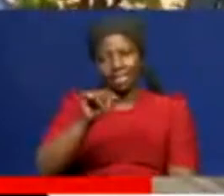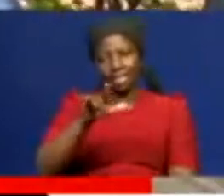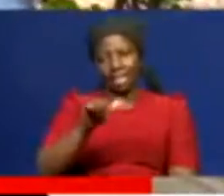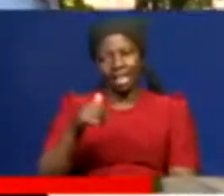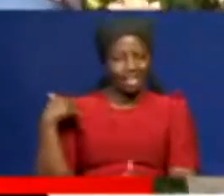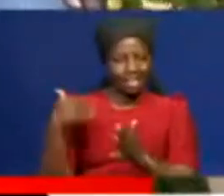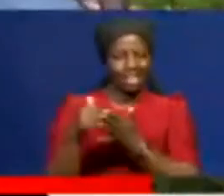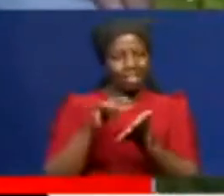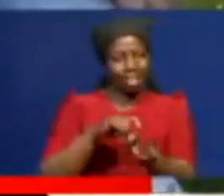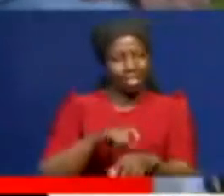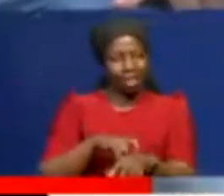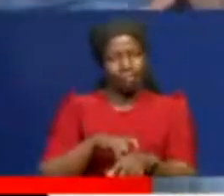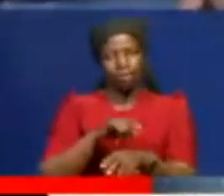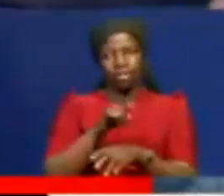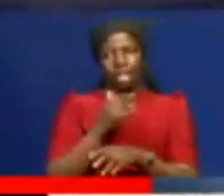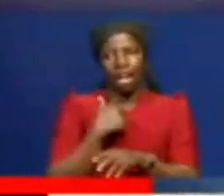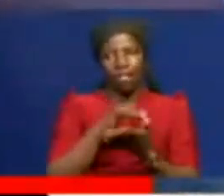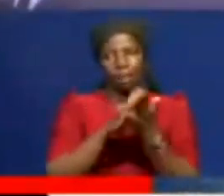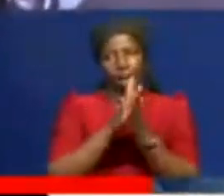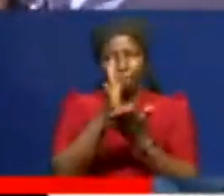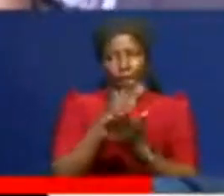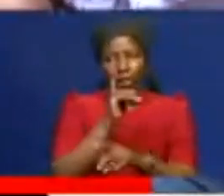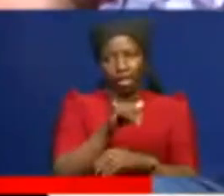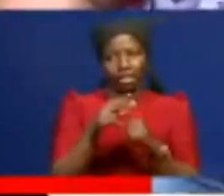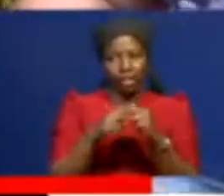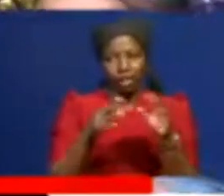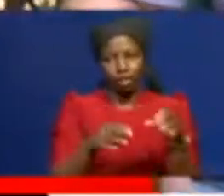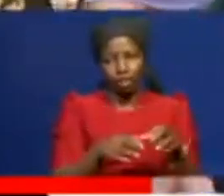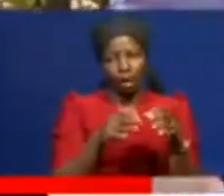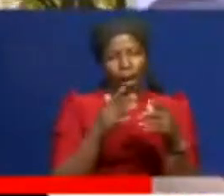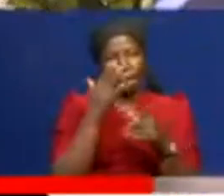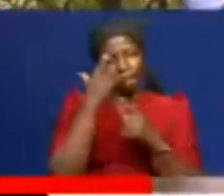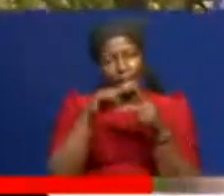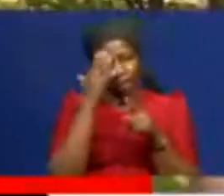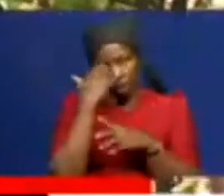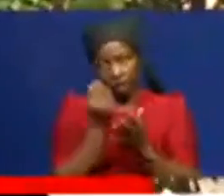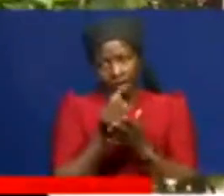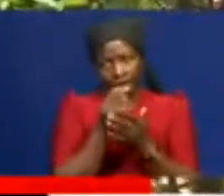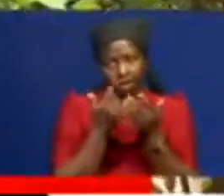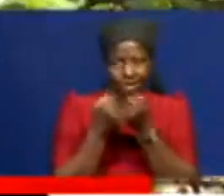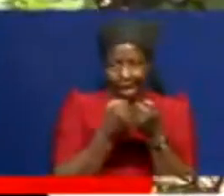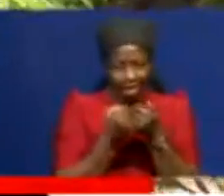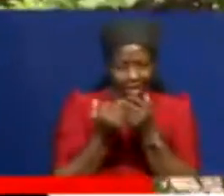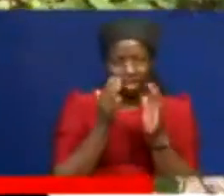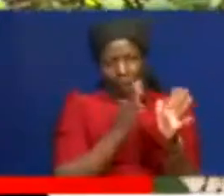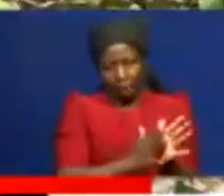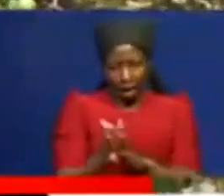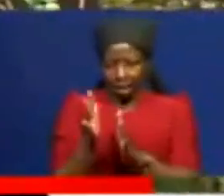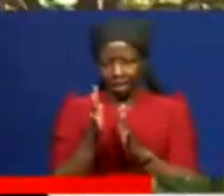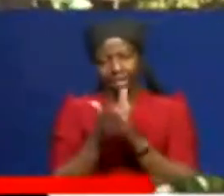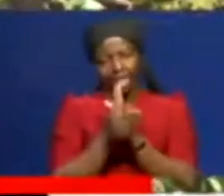part of that seven circuit. Mm-hmm. Of course, due to financial challenges, organizational skills, we